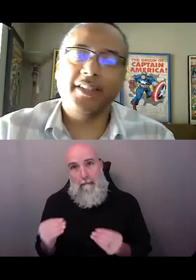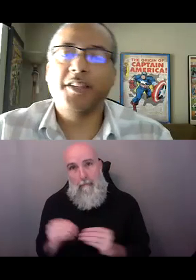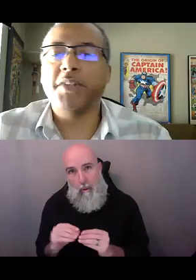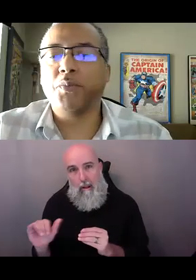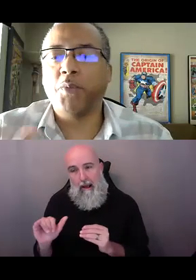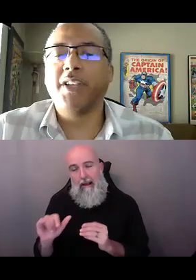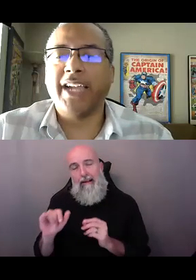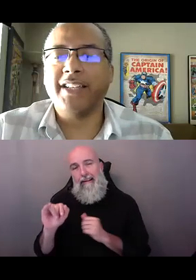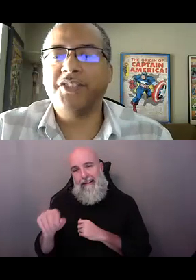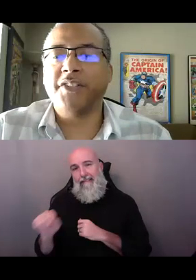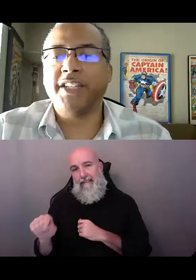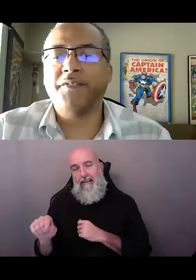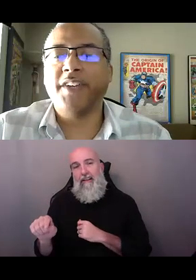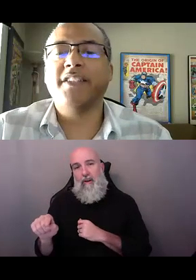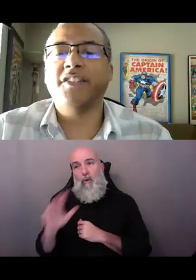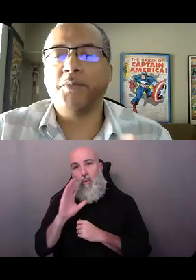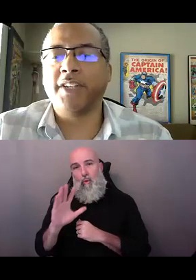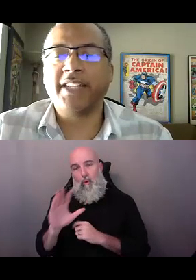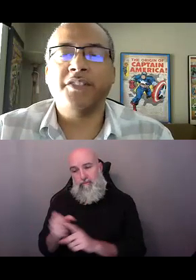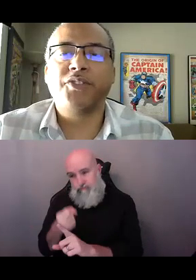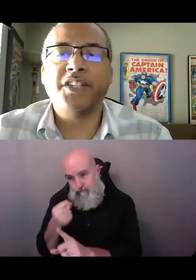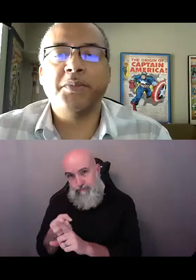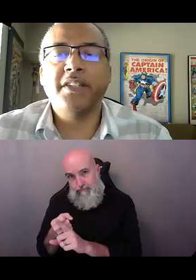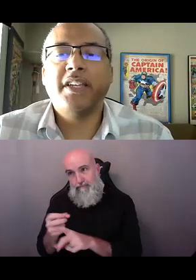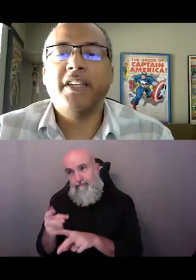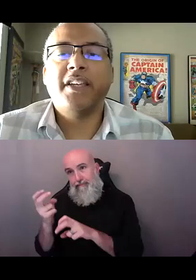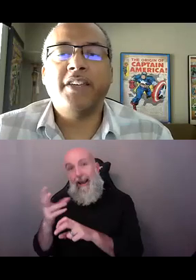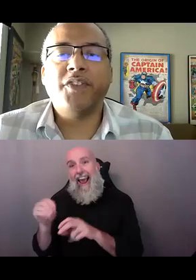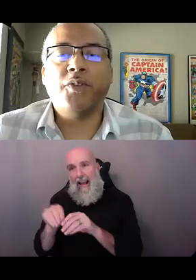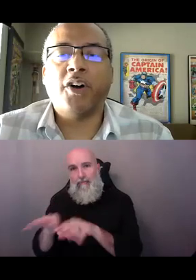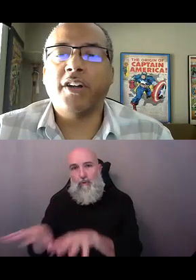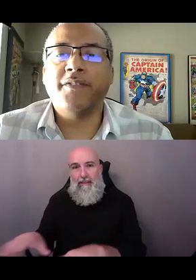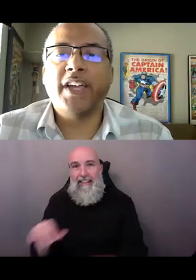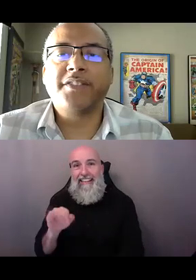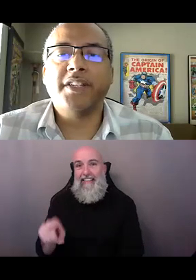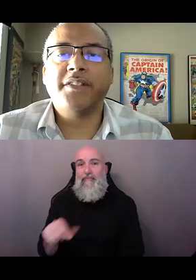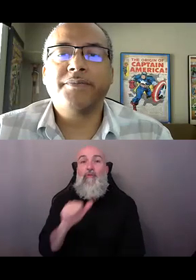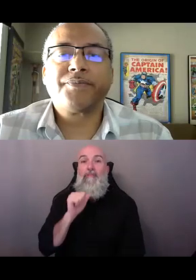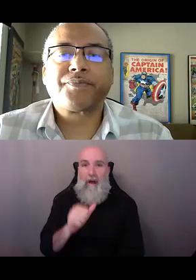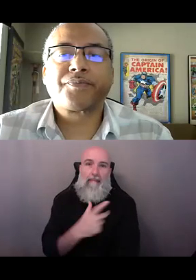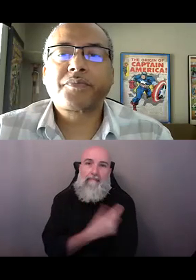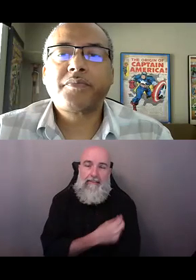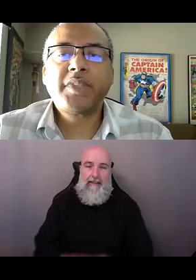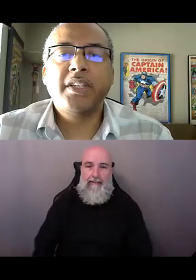infected, but it's more likely that you'll get infected, and it's more likely you'll transmit if you are unvaccinated.